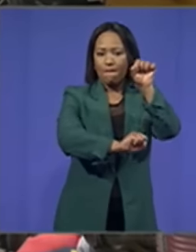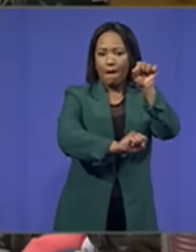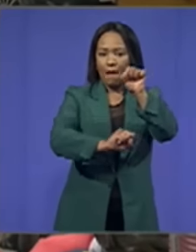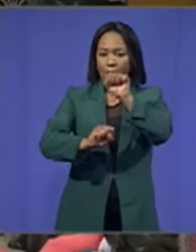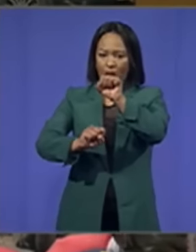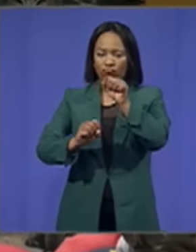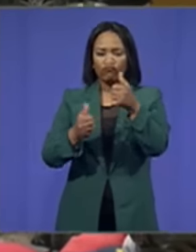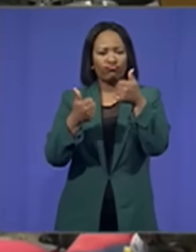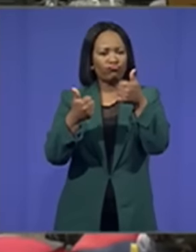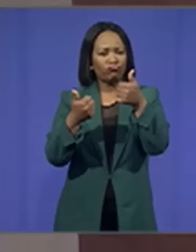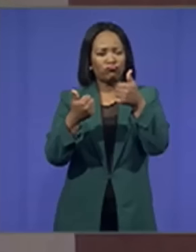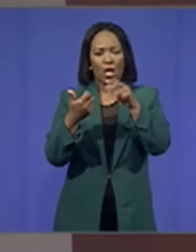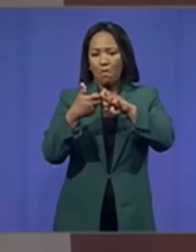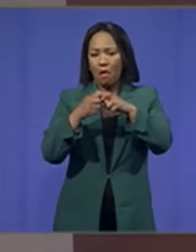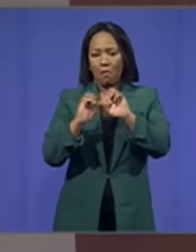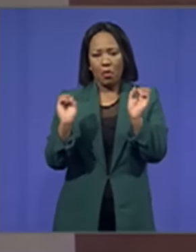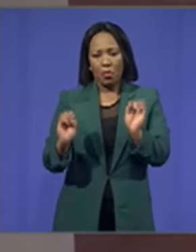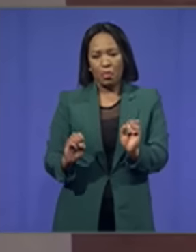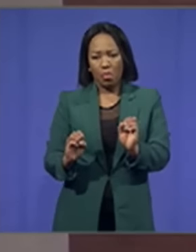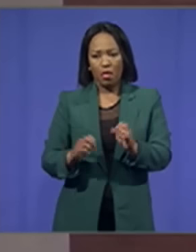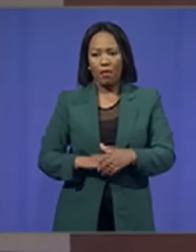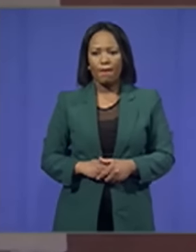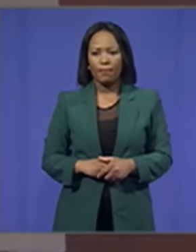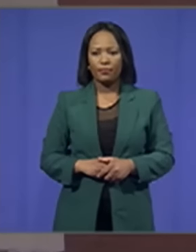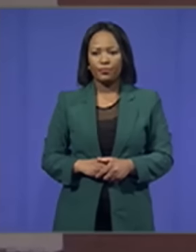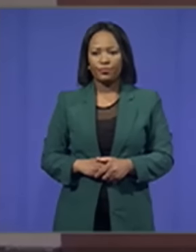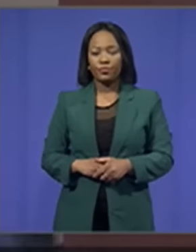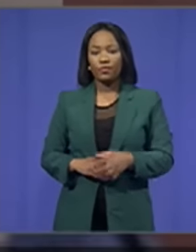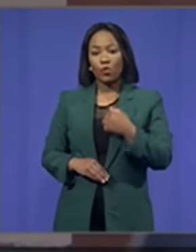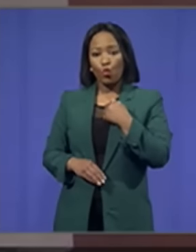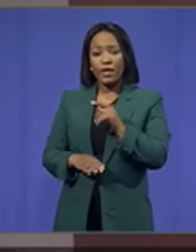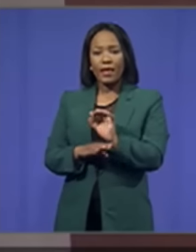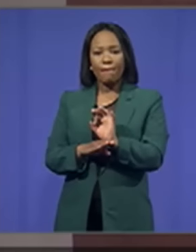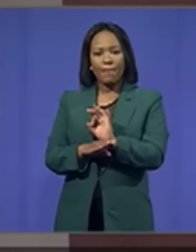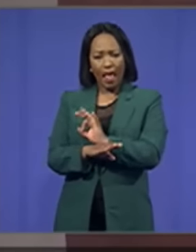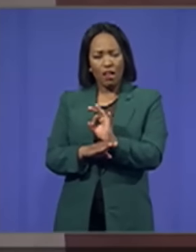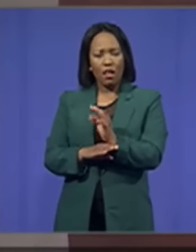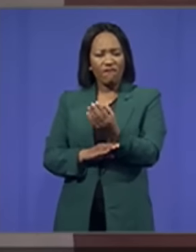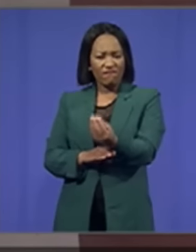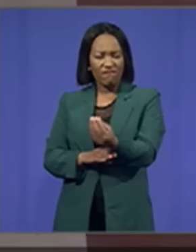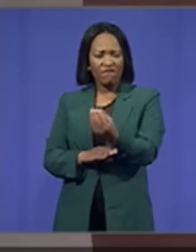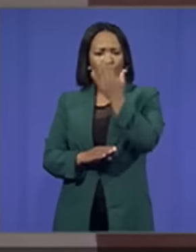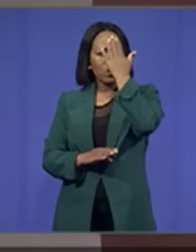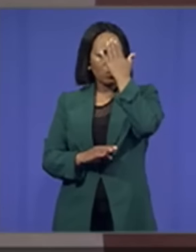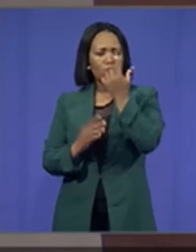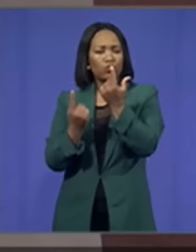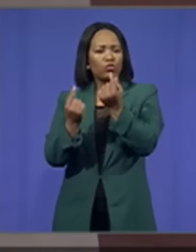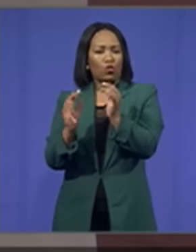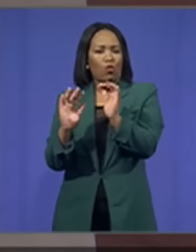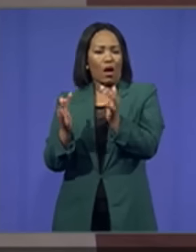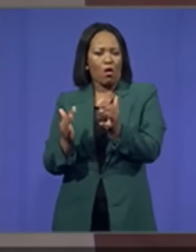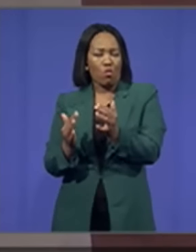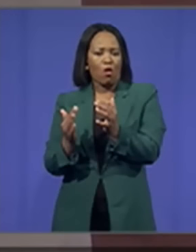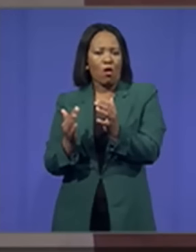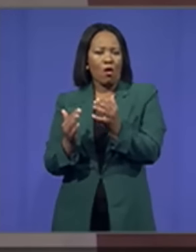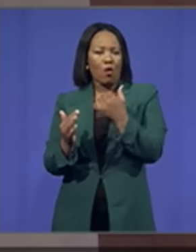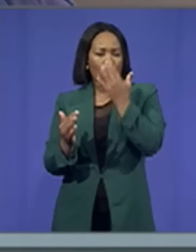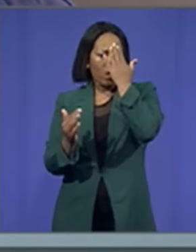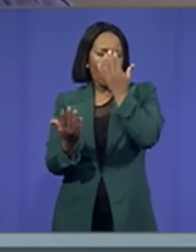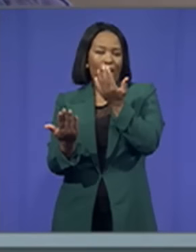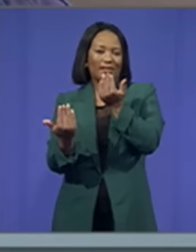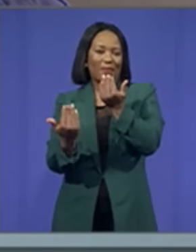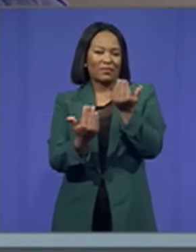maholo. We had a plan. We knew what we were dealing with. We knew what to expect.